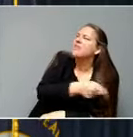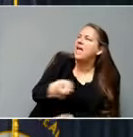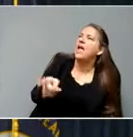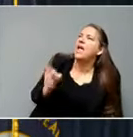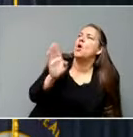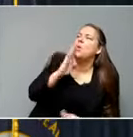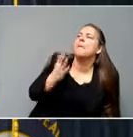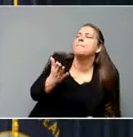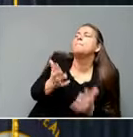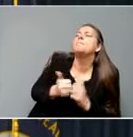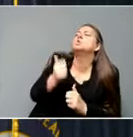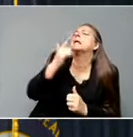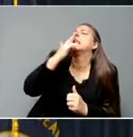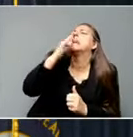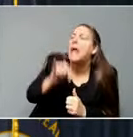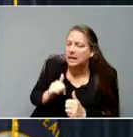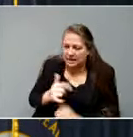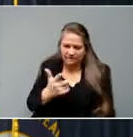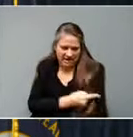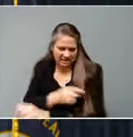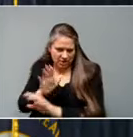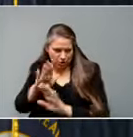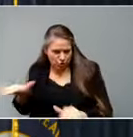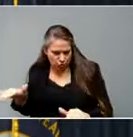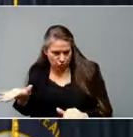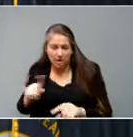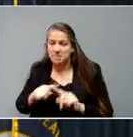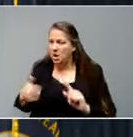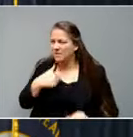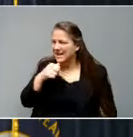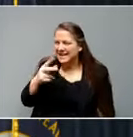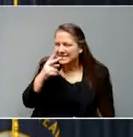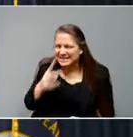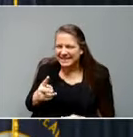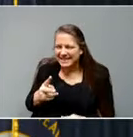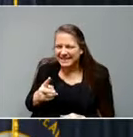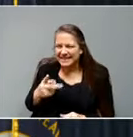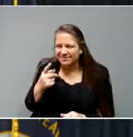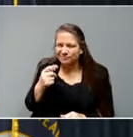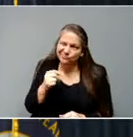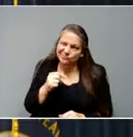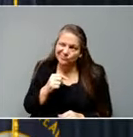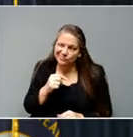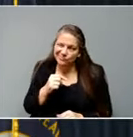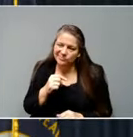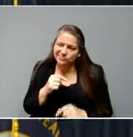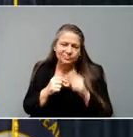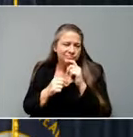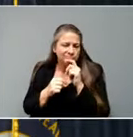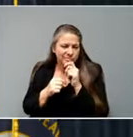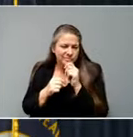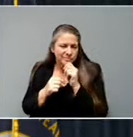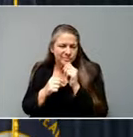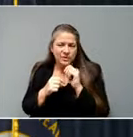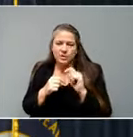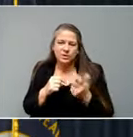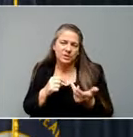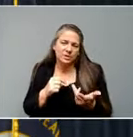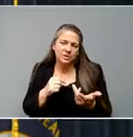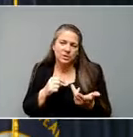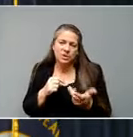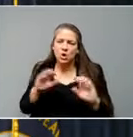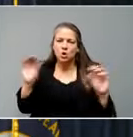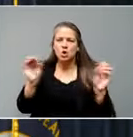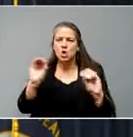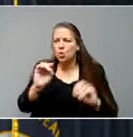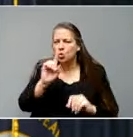their kids, but we haven't seen it just happen. I guess no one's done the research,